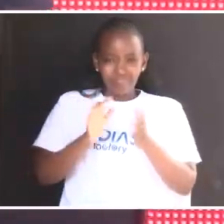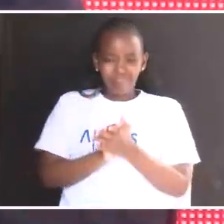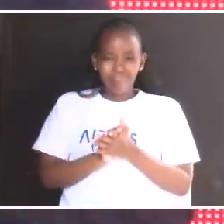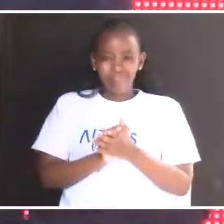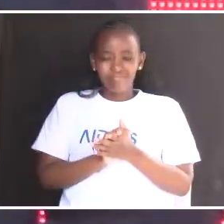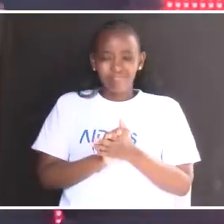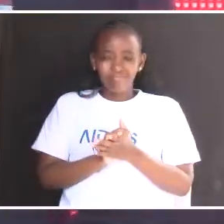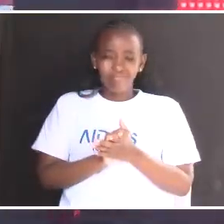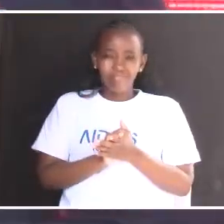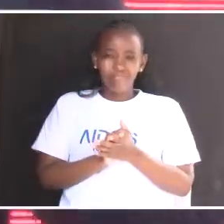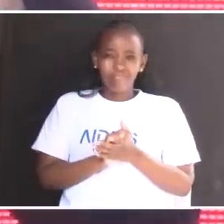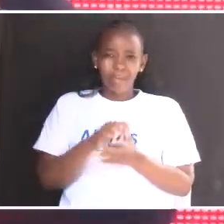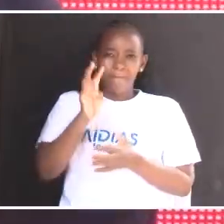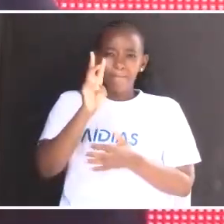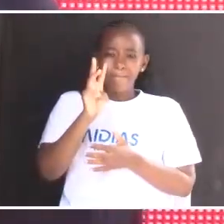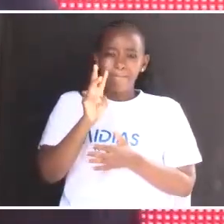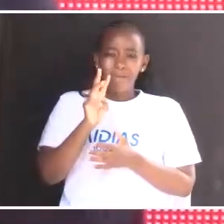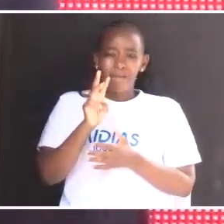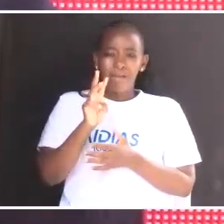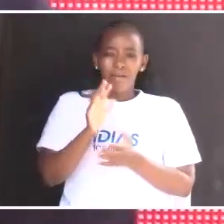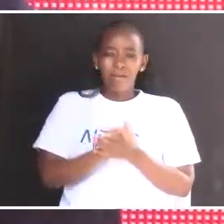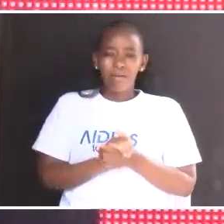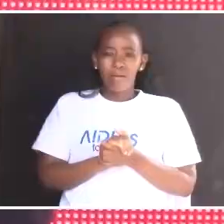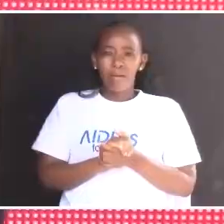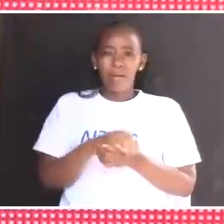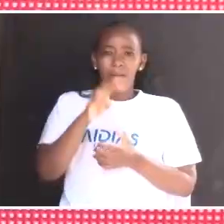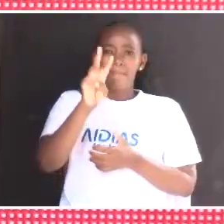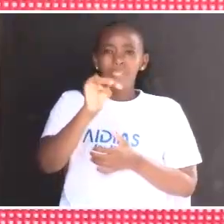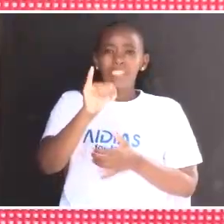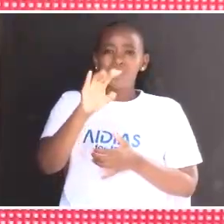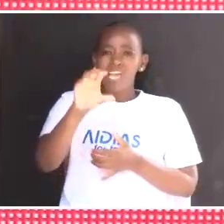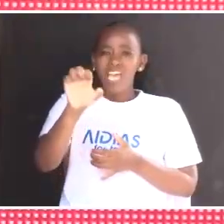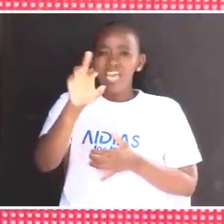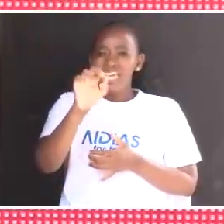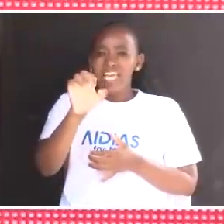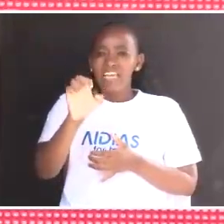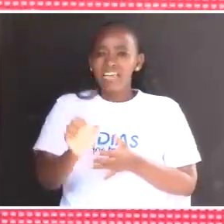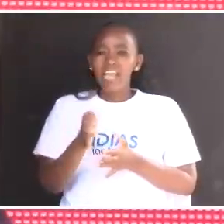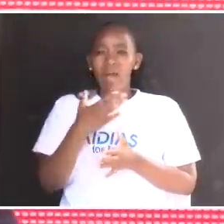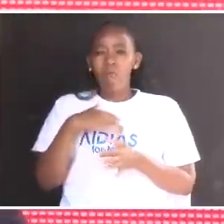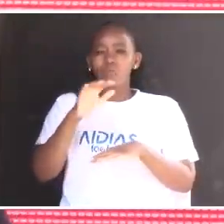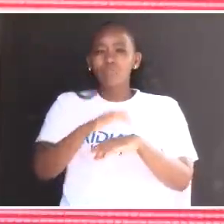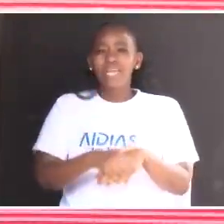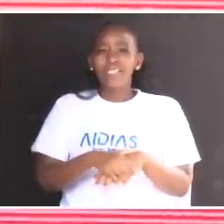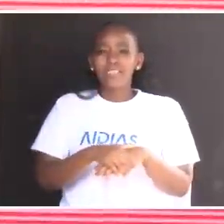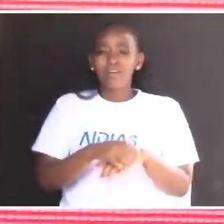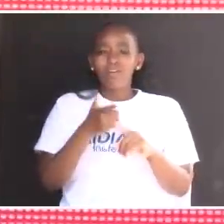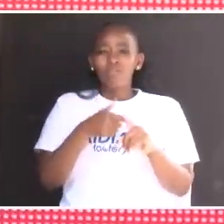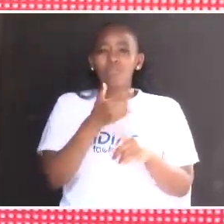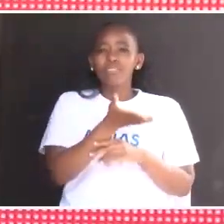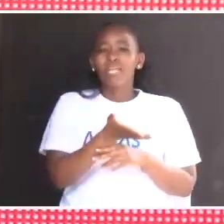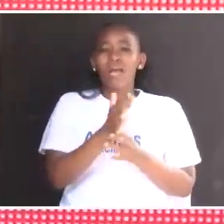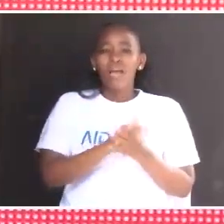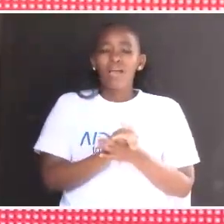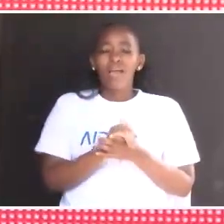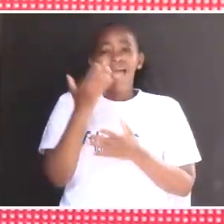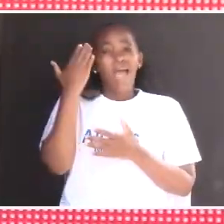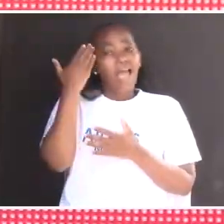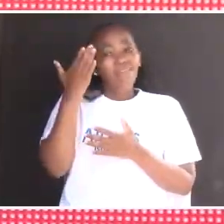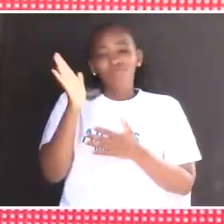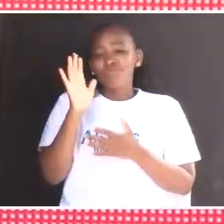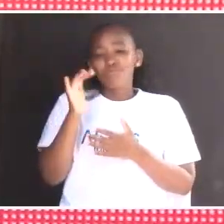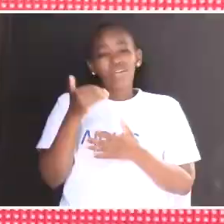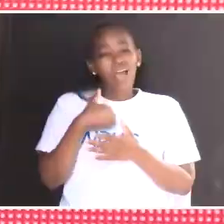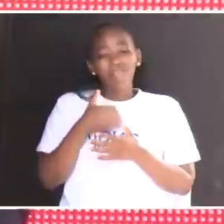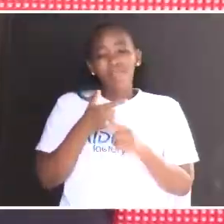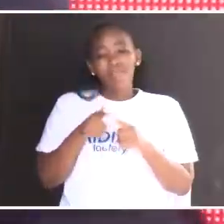mishebebe. Sijapata. Kama kuna mtu ataniambia kwenye nitapata mishebebe. Stoki place kama sijakula. Sijui kama I'm pronouncing it rightly, but I'm looking